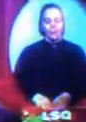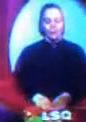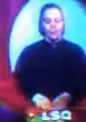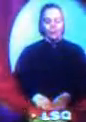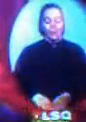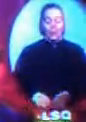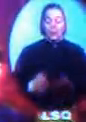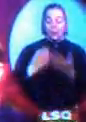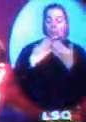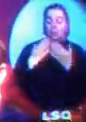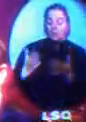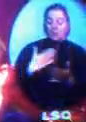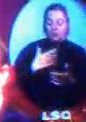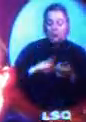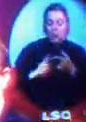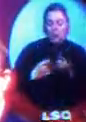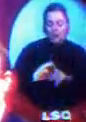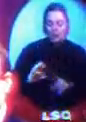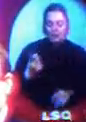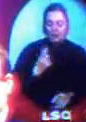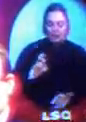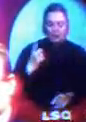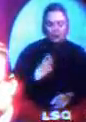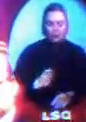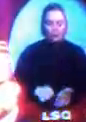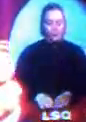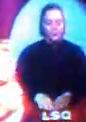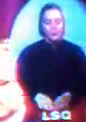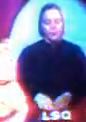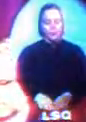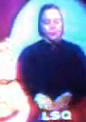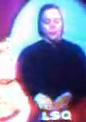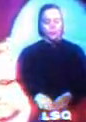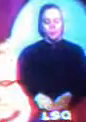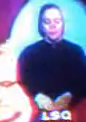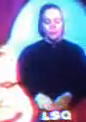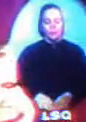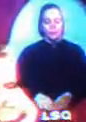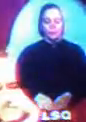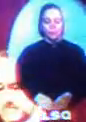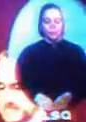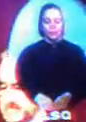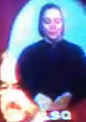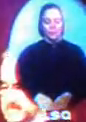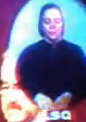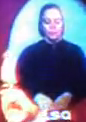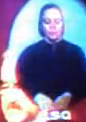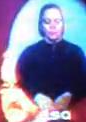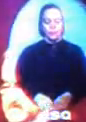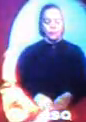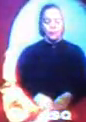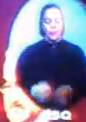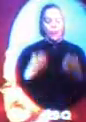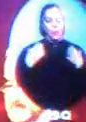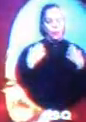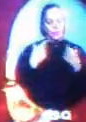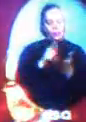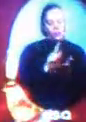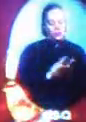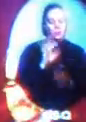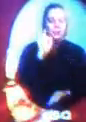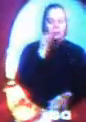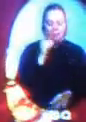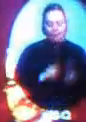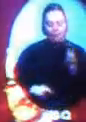I appreciate getting this question from my honourable colleague, Mr. Speaker. This Parliament, in fact, a special legislative committee is going to be considering